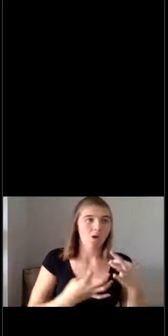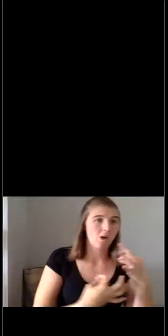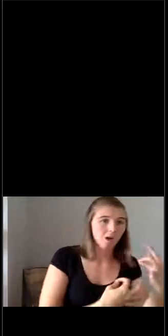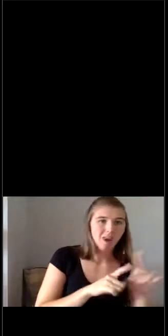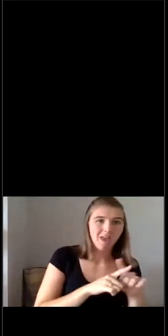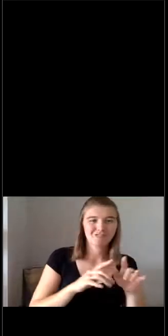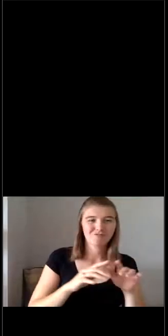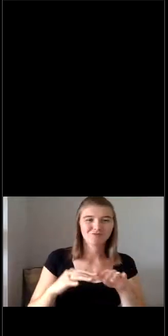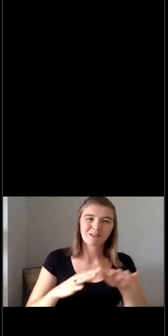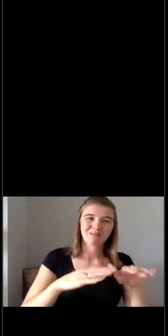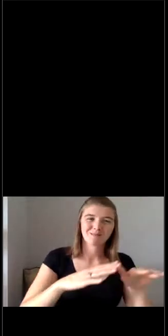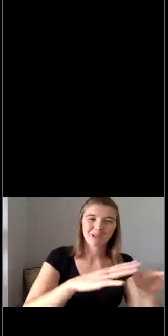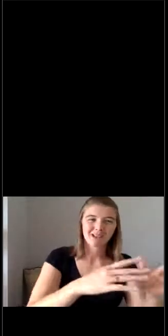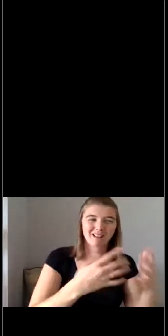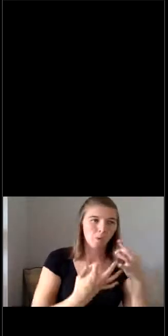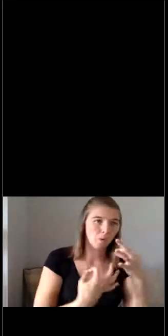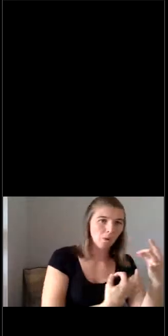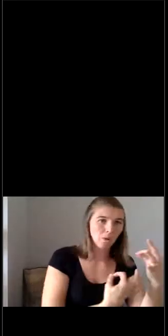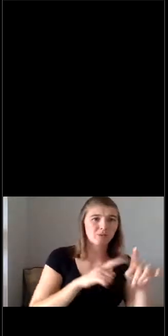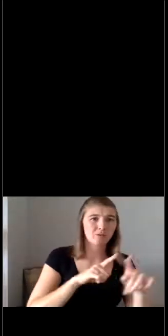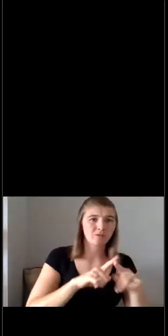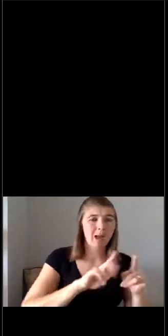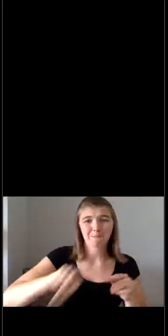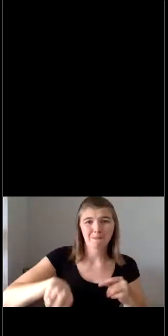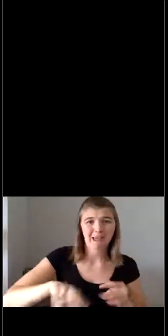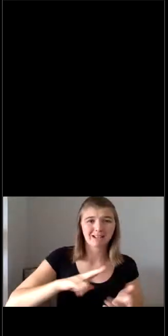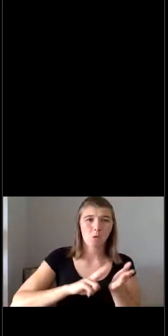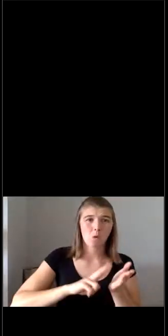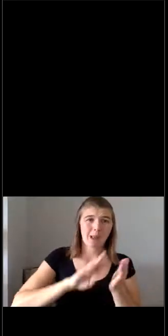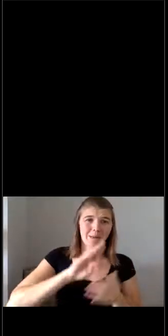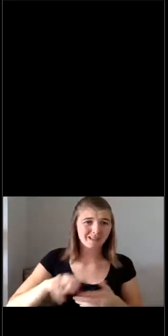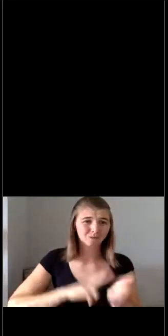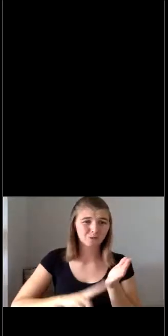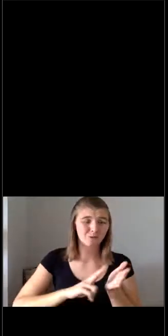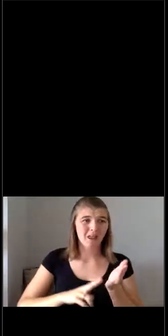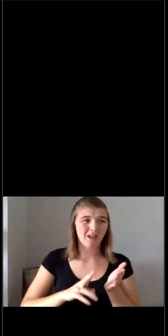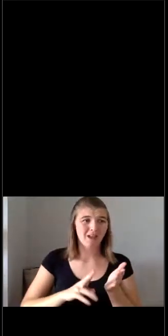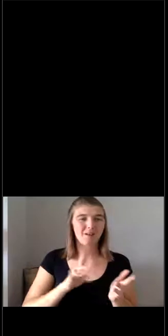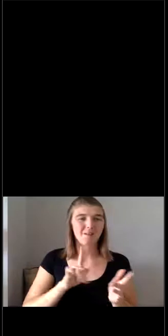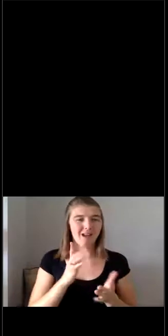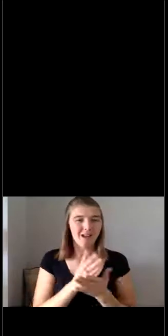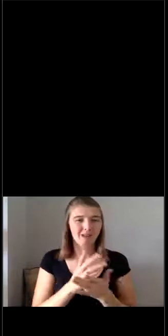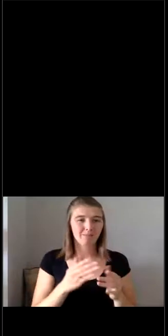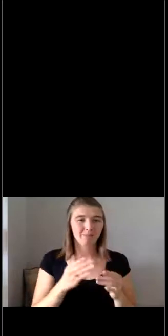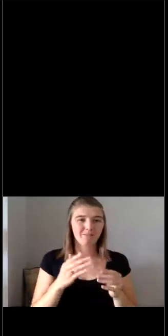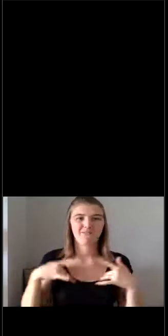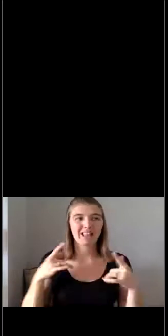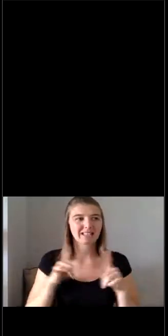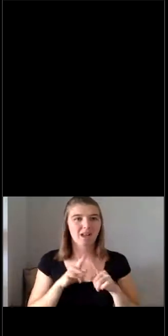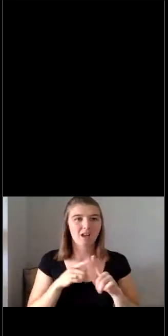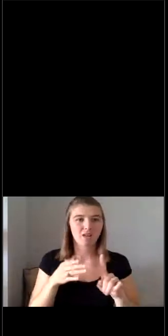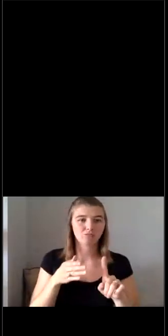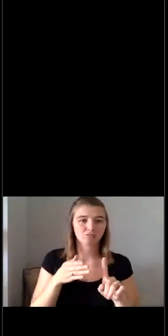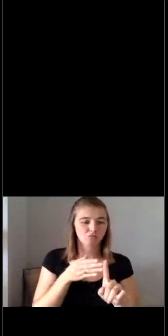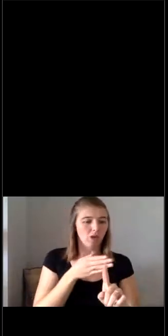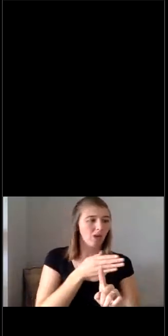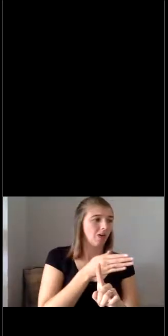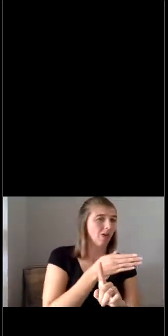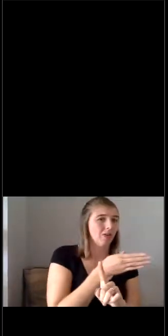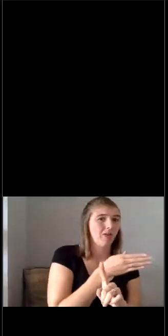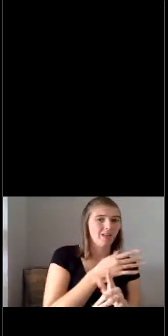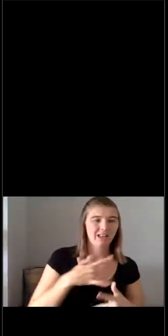though we're trying really hard to get back to the shore, make things okay, we're actually getting further away. It feels really demoralizing and overwhelming. And